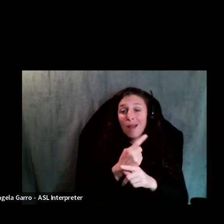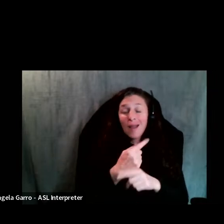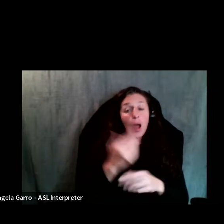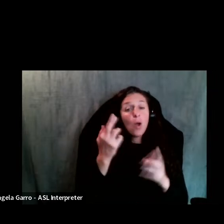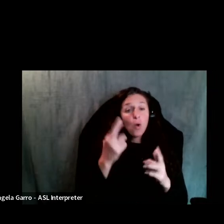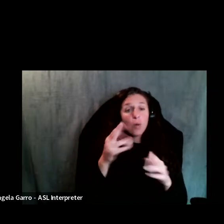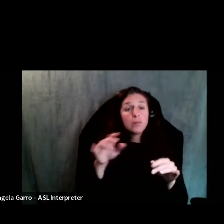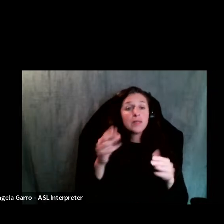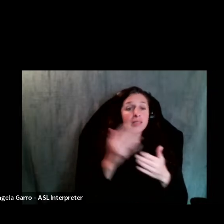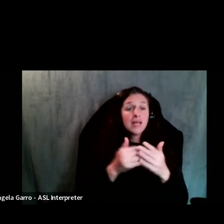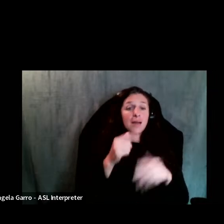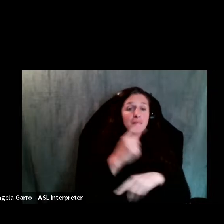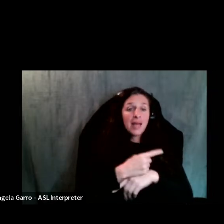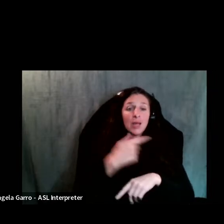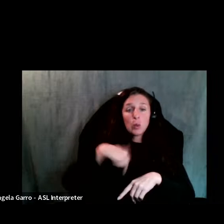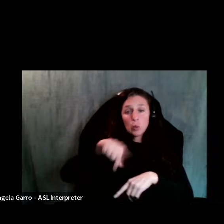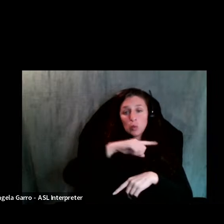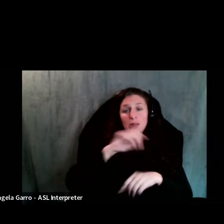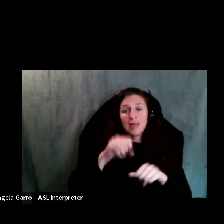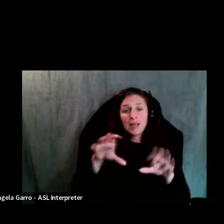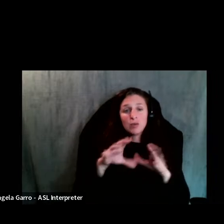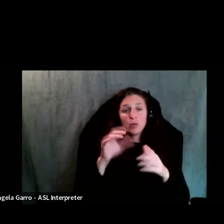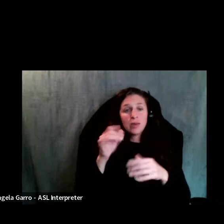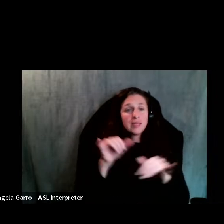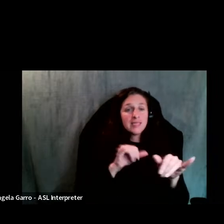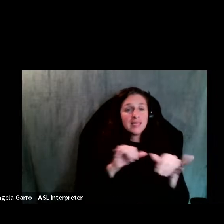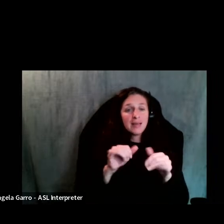same. So that's all I got to say.